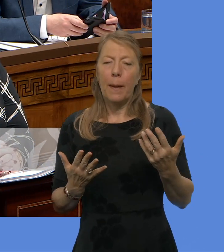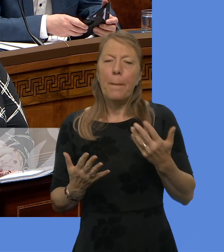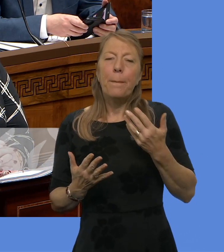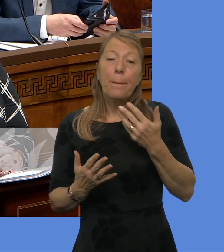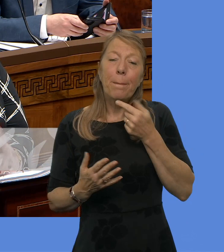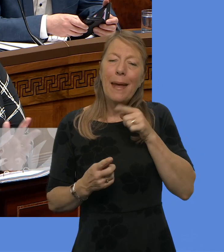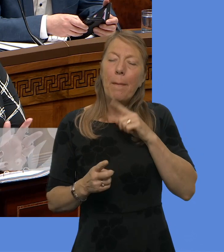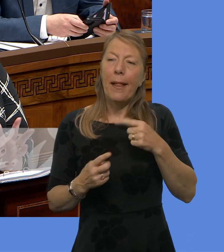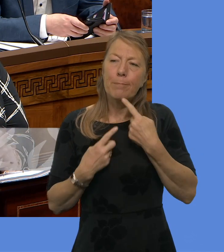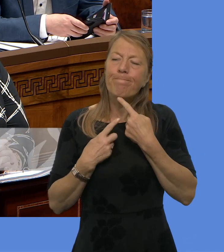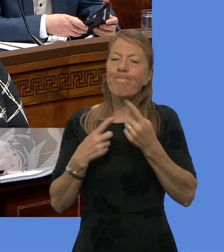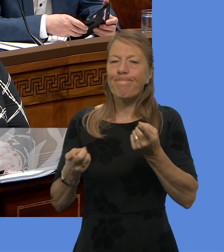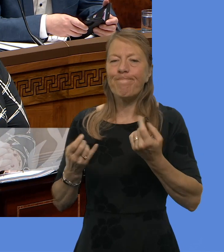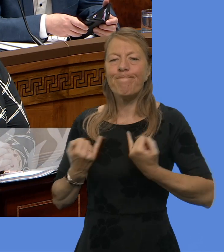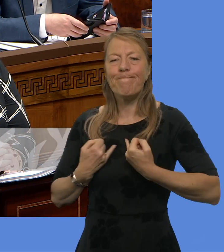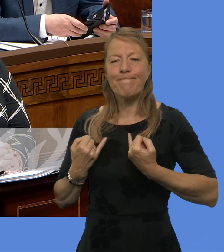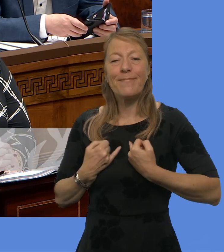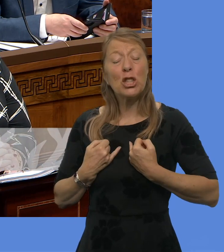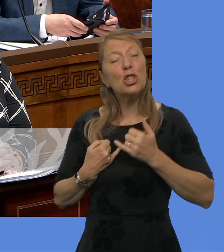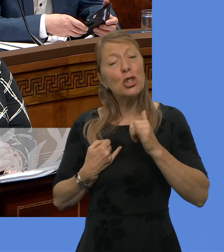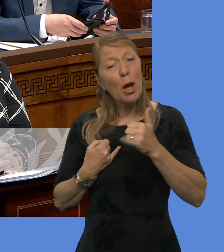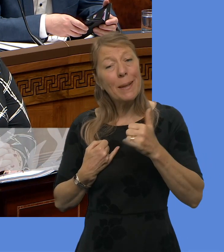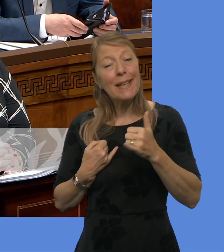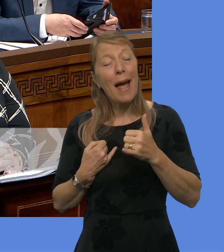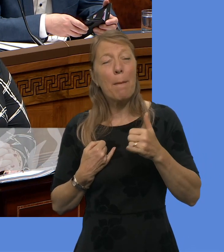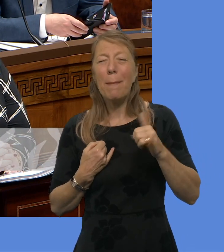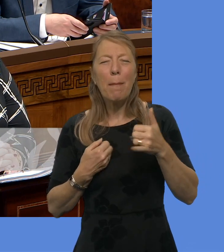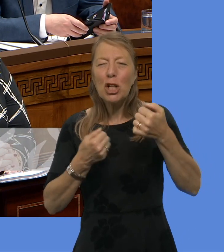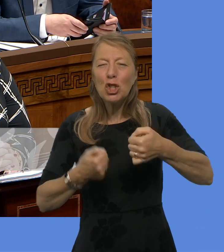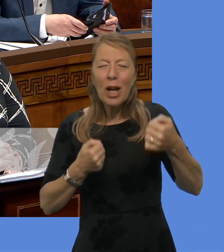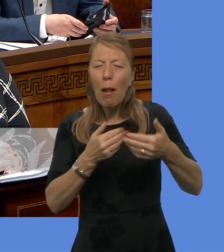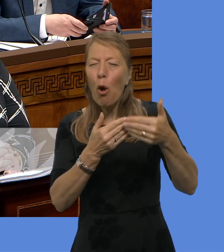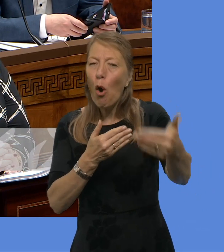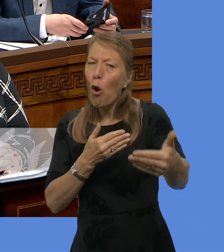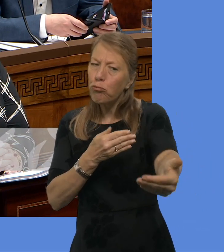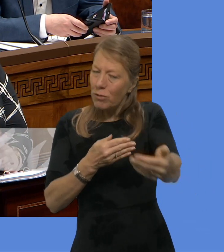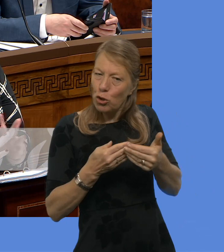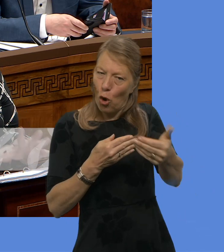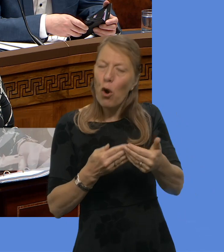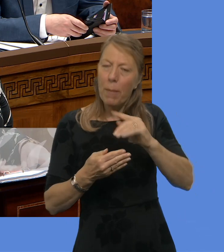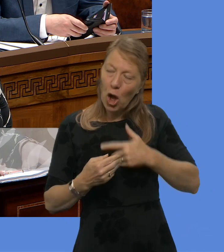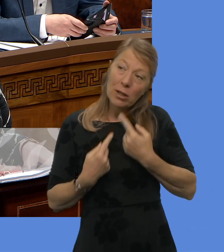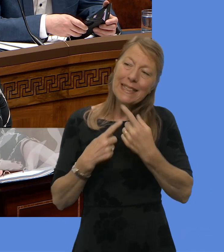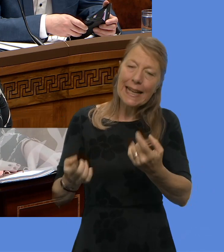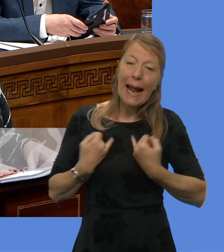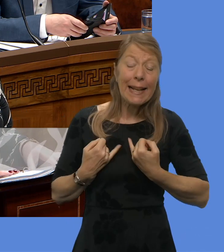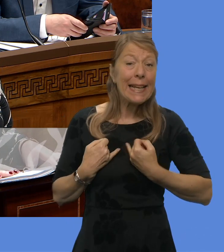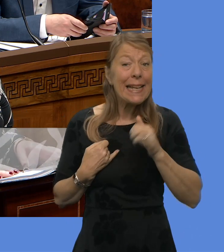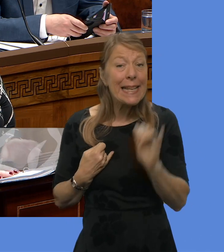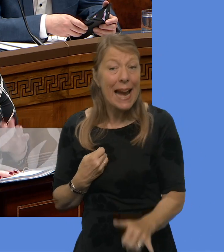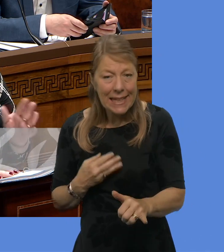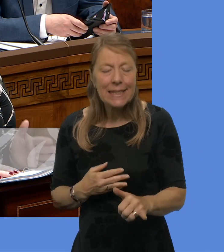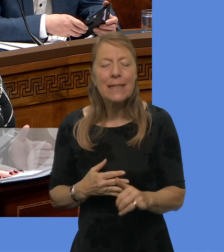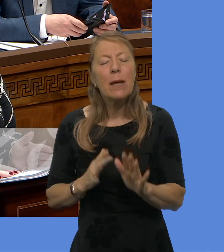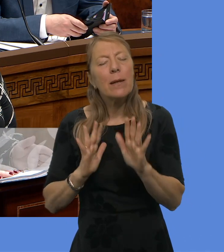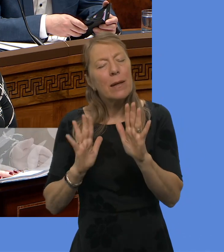make a guilty plea. However, it should, I believe, be the case, and certainly in the case of Charlotte's Law,